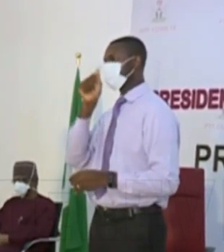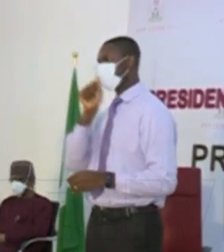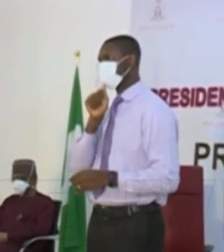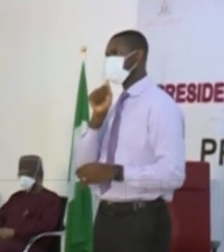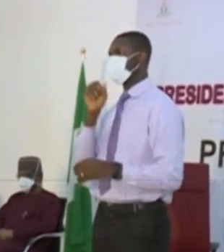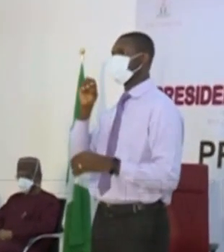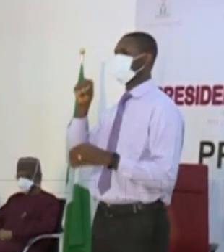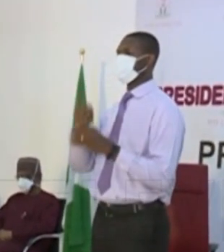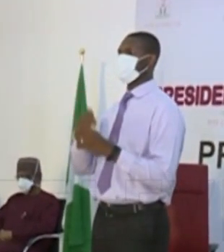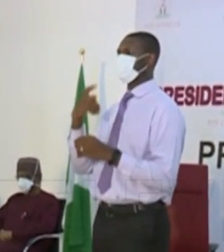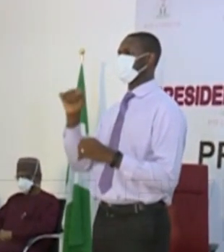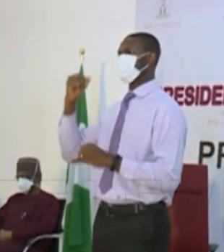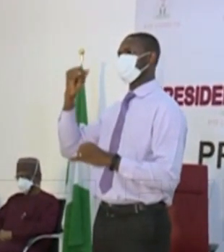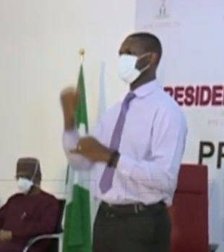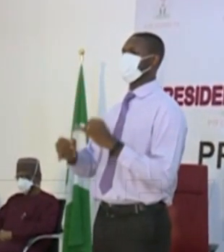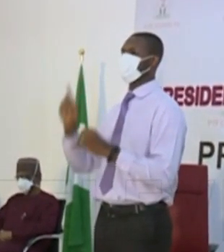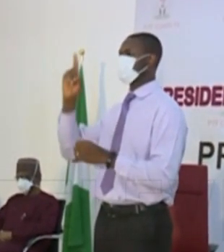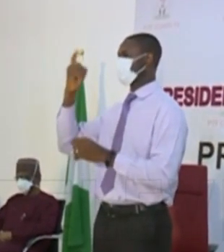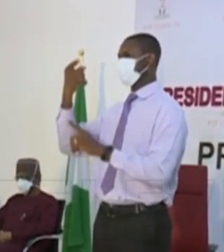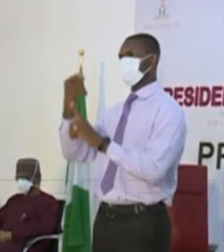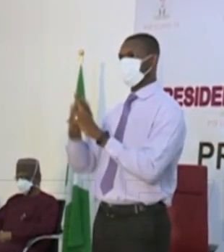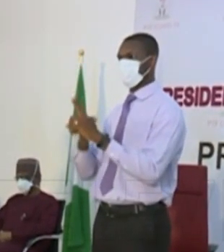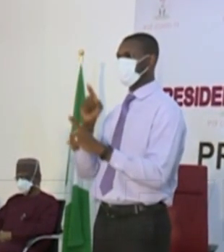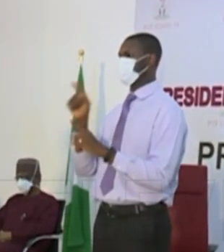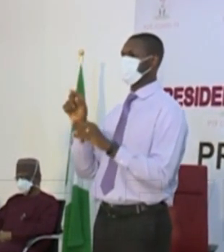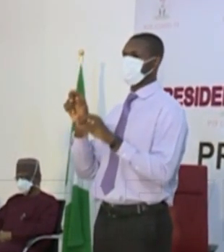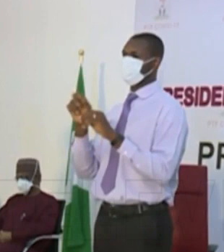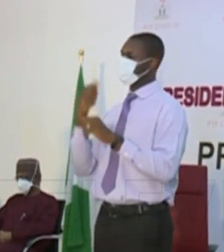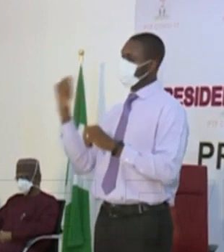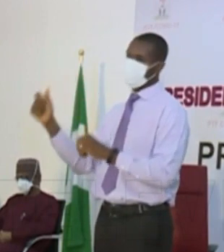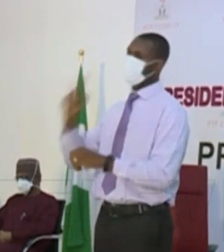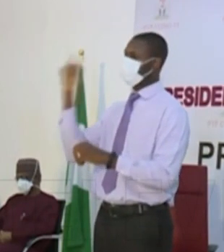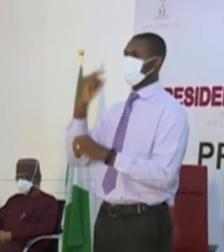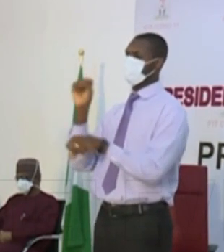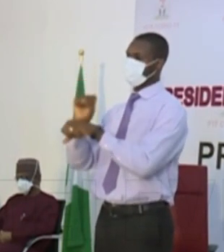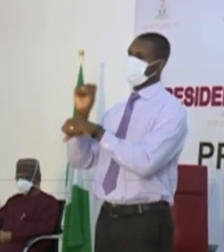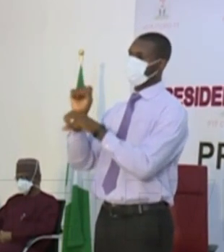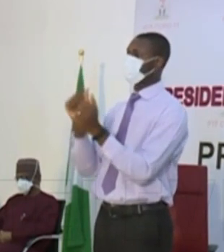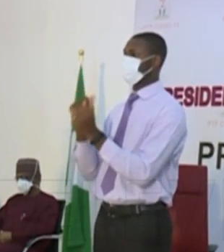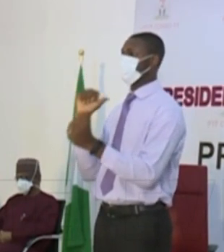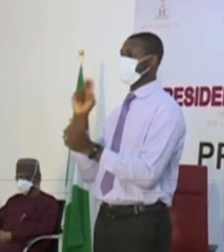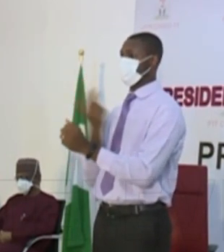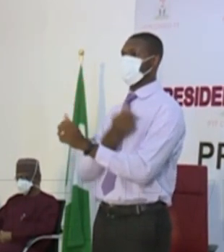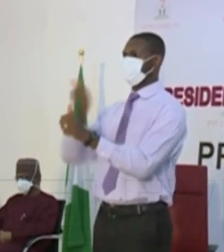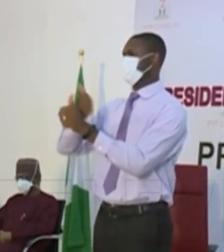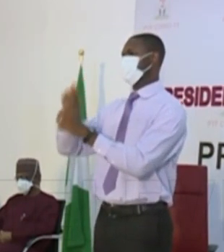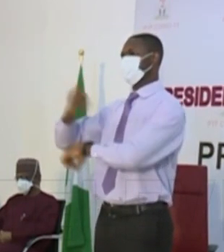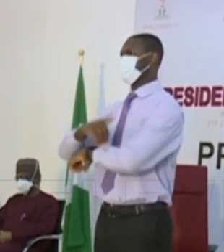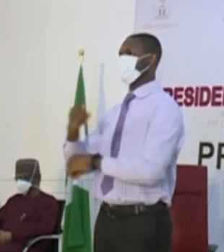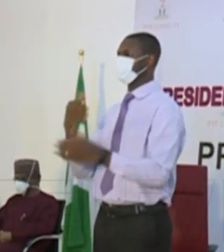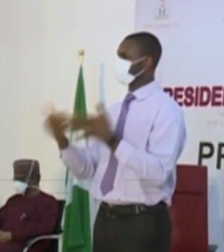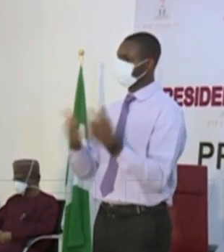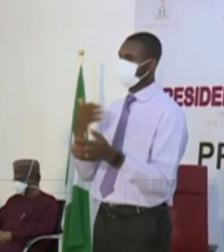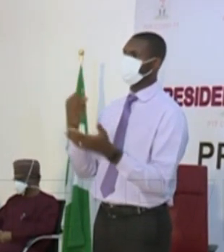In the last 1 month, you have kept vigil with us every day, in spite of the fact that sometimes we